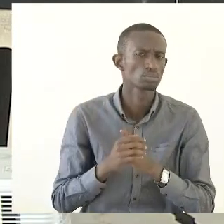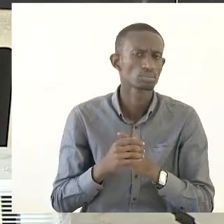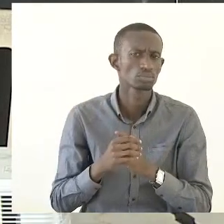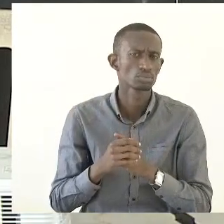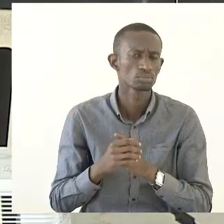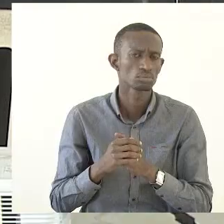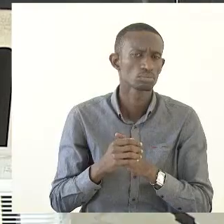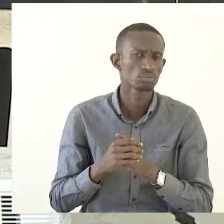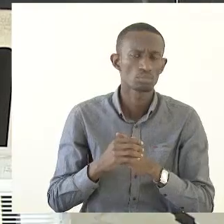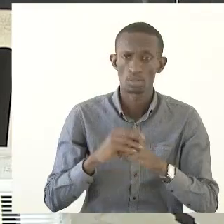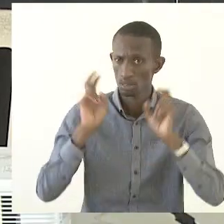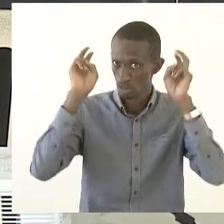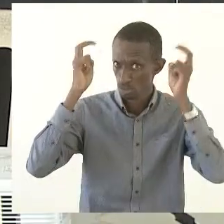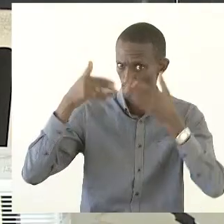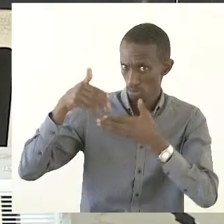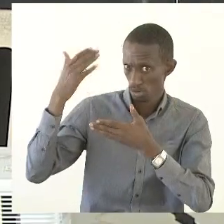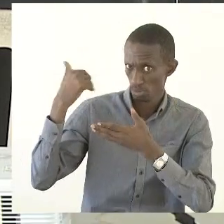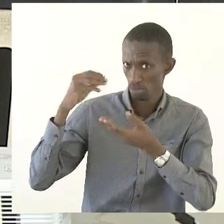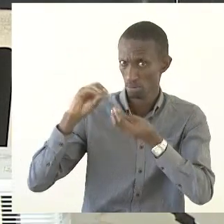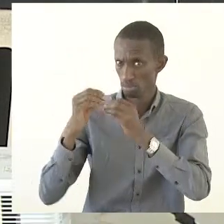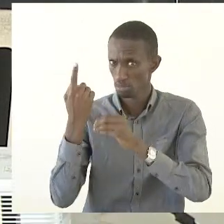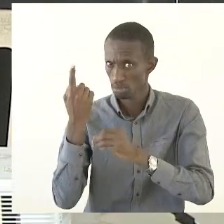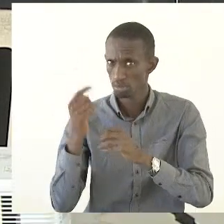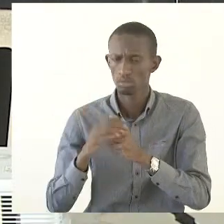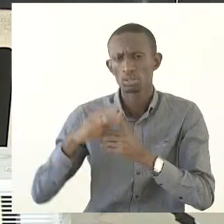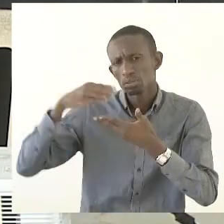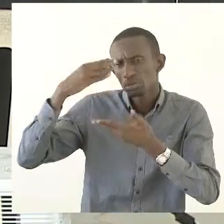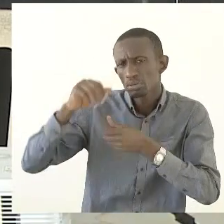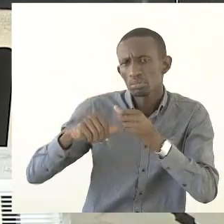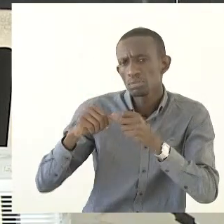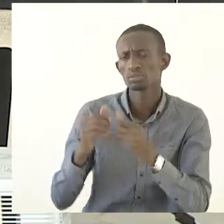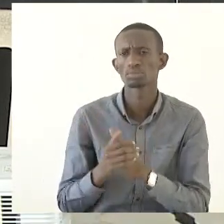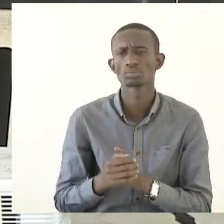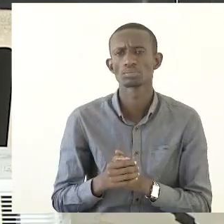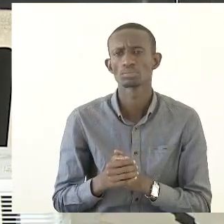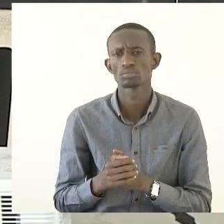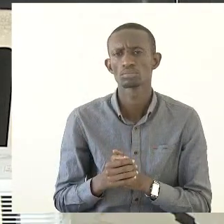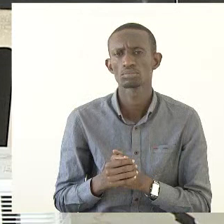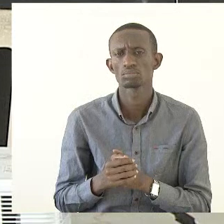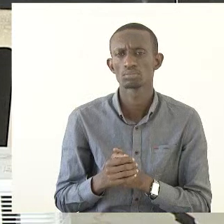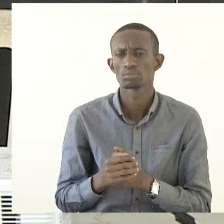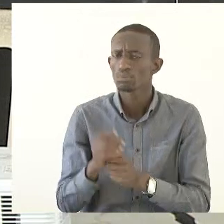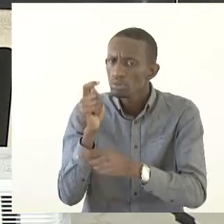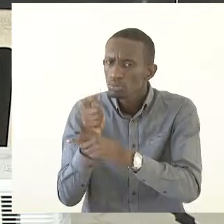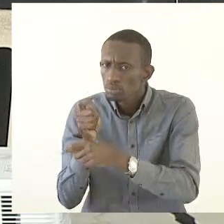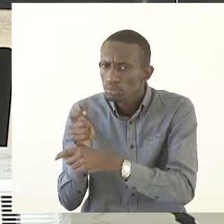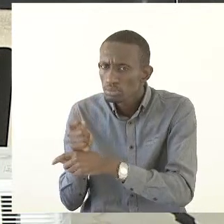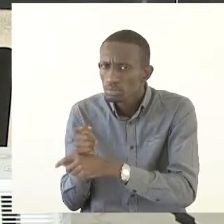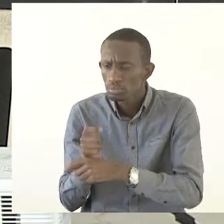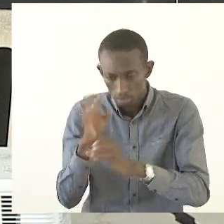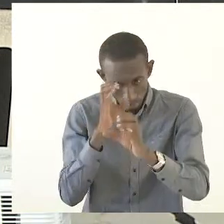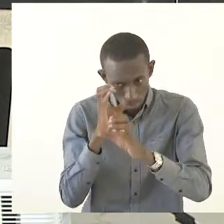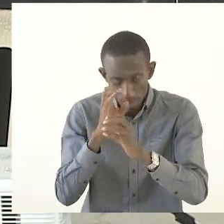lesson. Lesson 1 was concerning about testing of biological molecules,